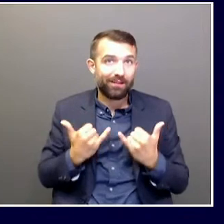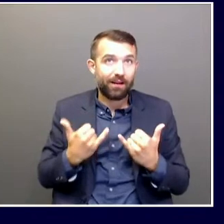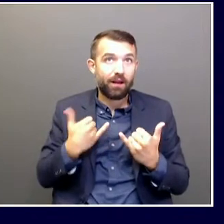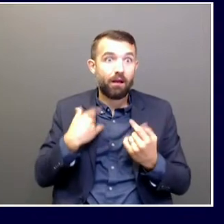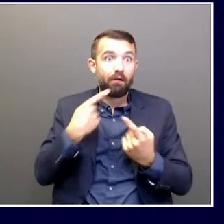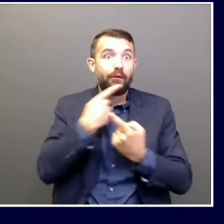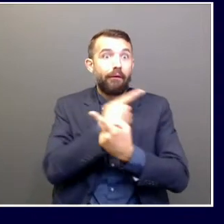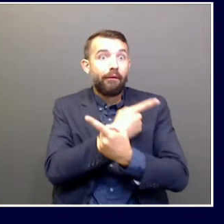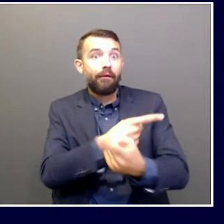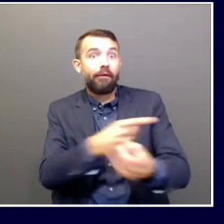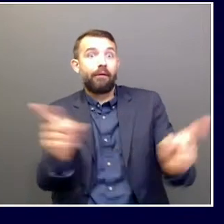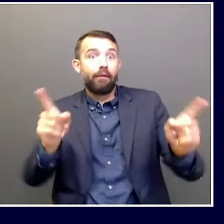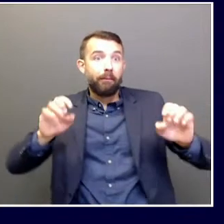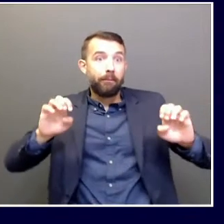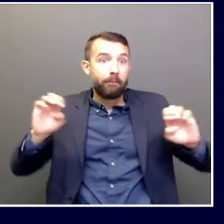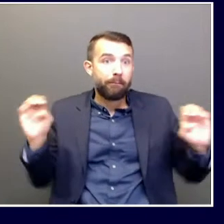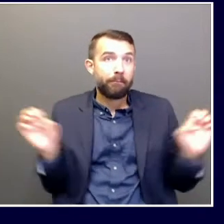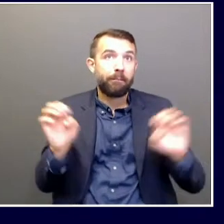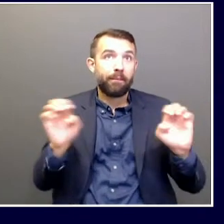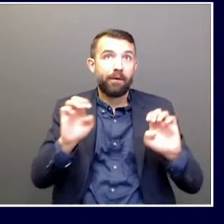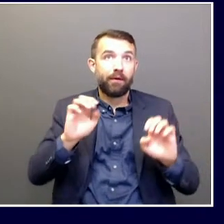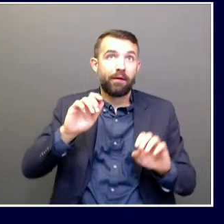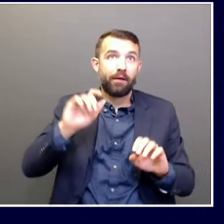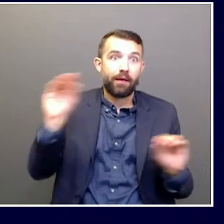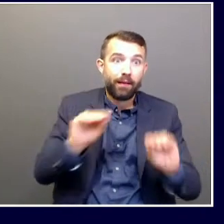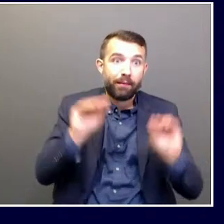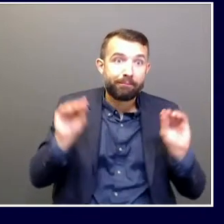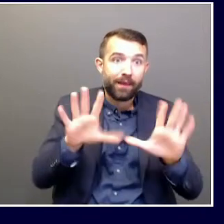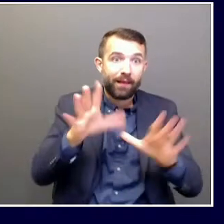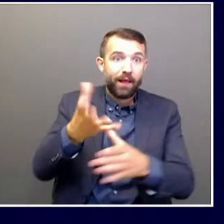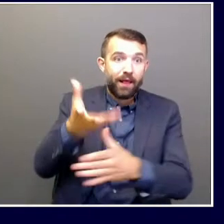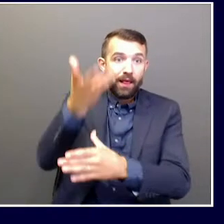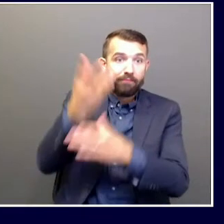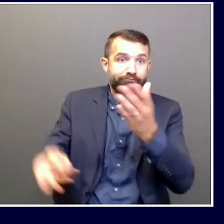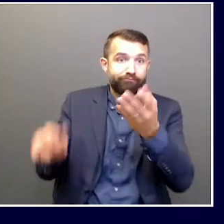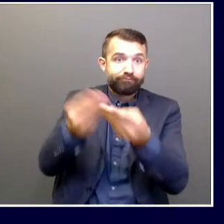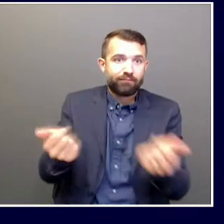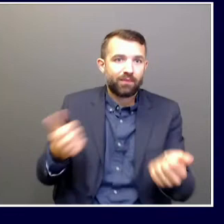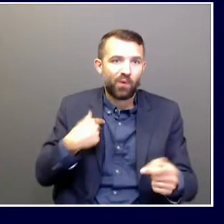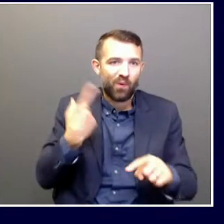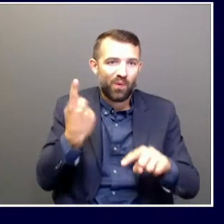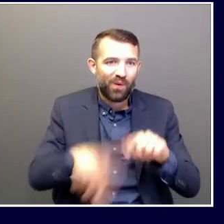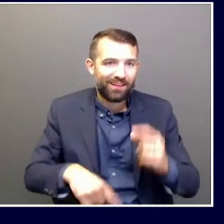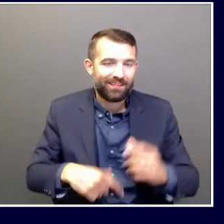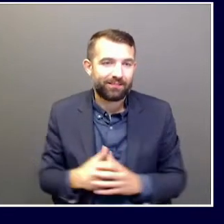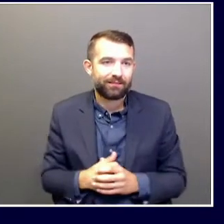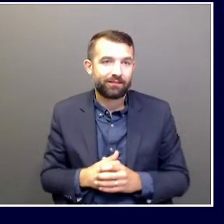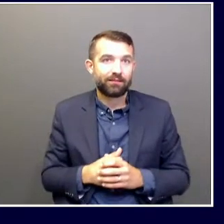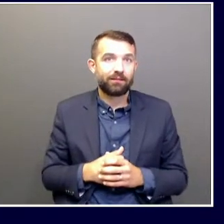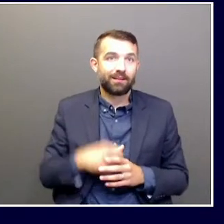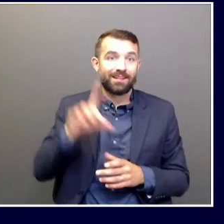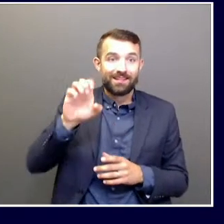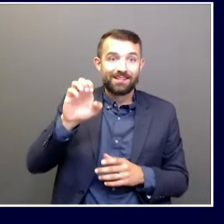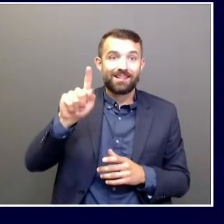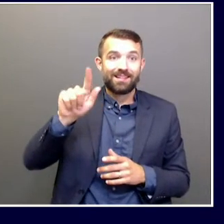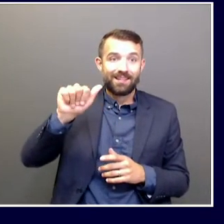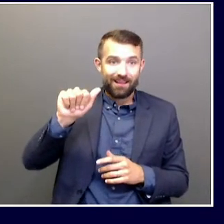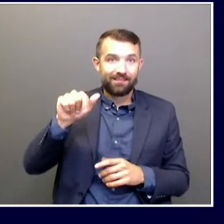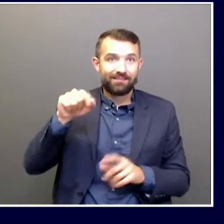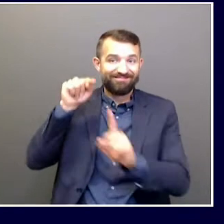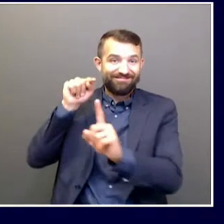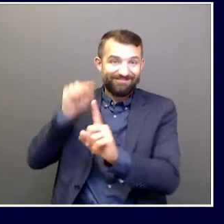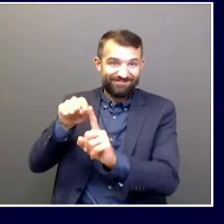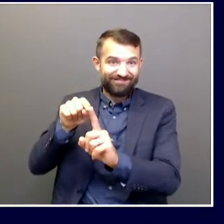wave a magic wand and make the Delta variant go away. But that's a major factor in what's happening today in hospitalizations and ICUs and